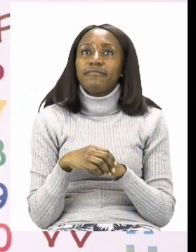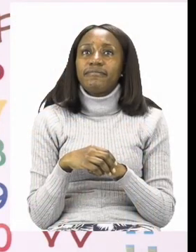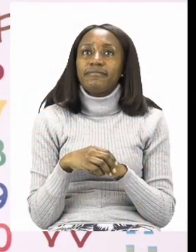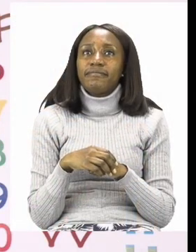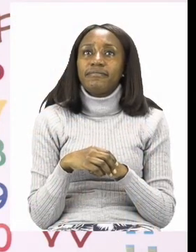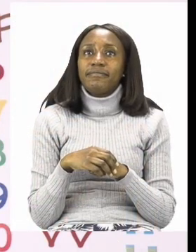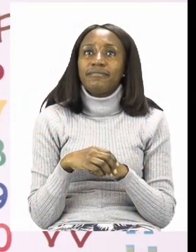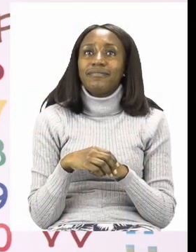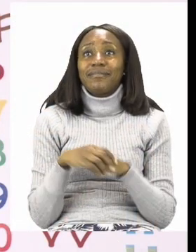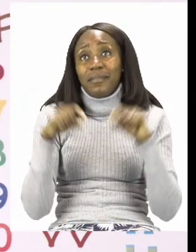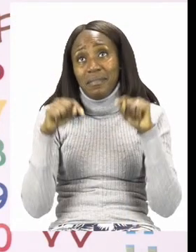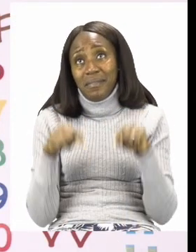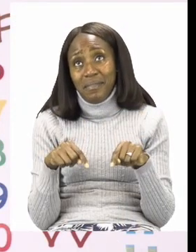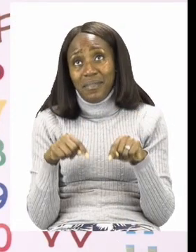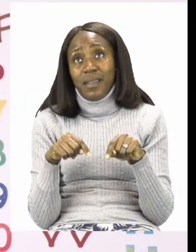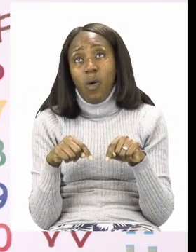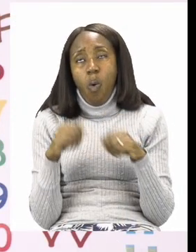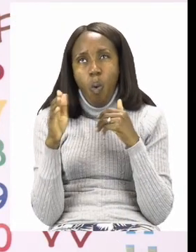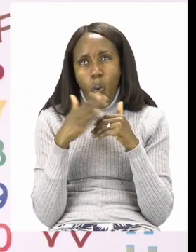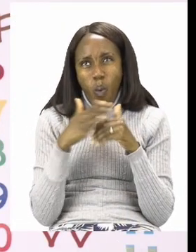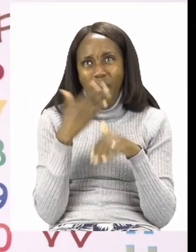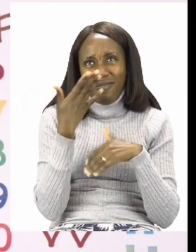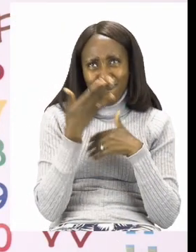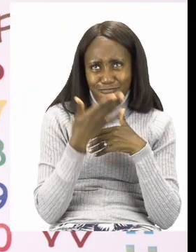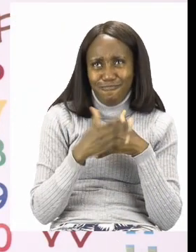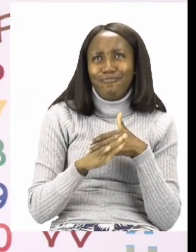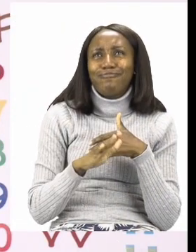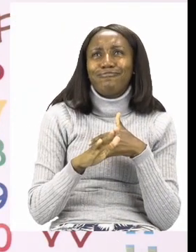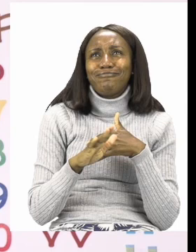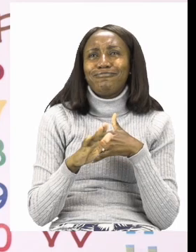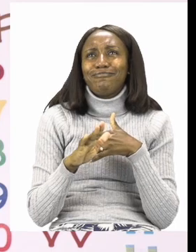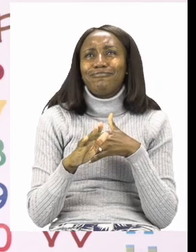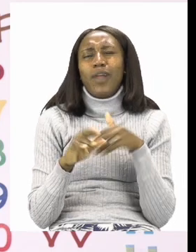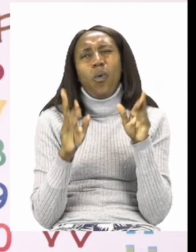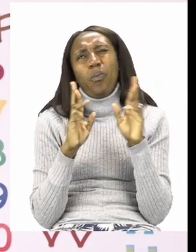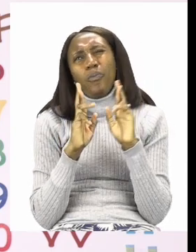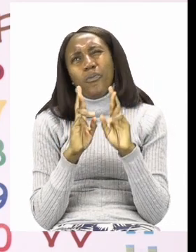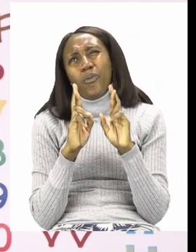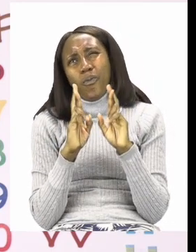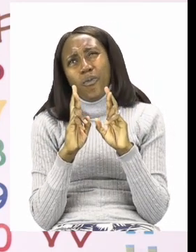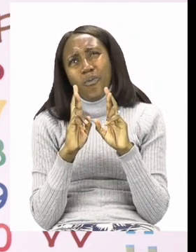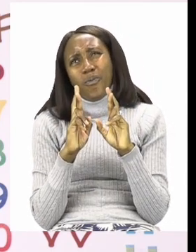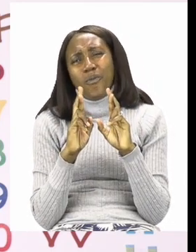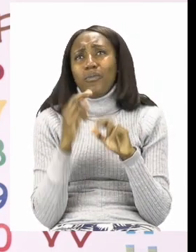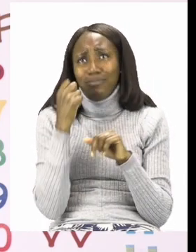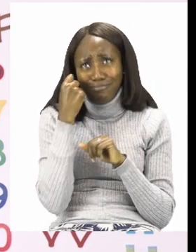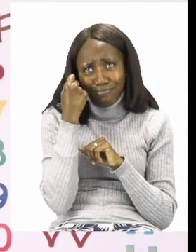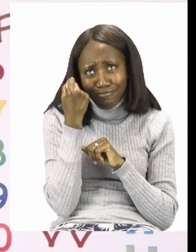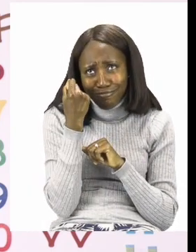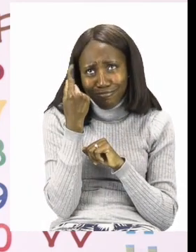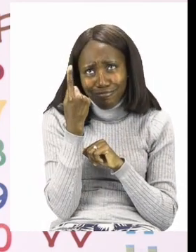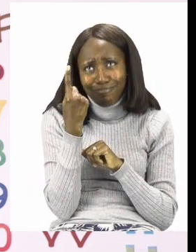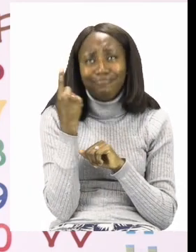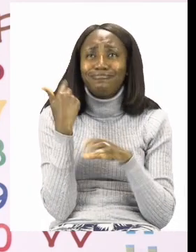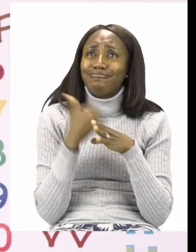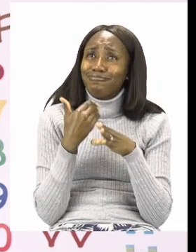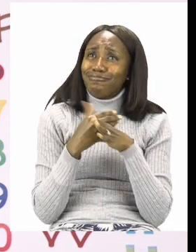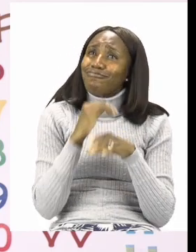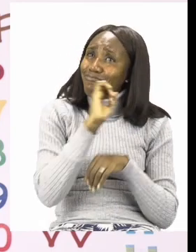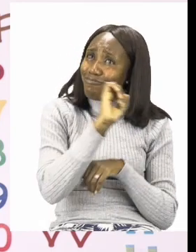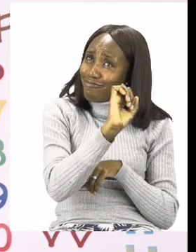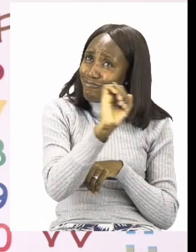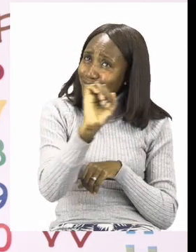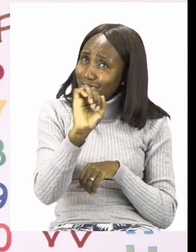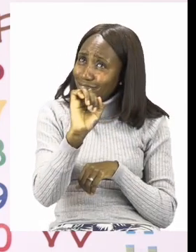So we have come to the end of our lesson, grade 2s. We hope that you have understood all the work that we have done.